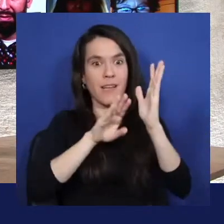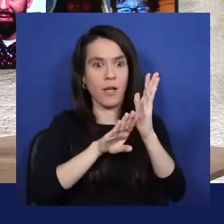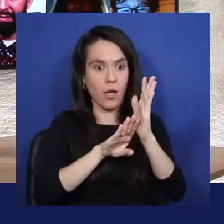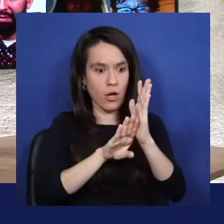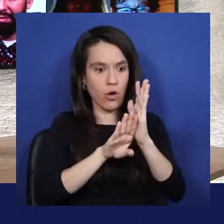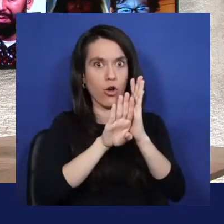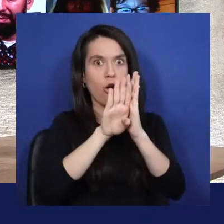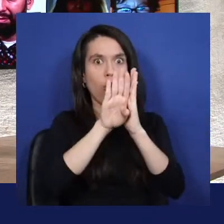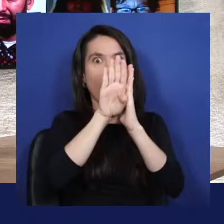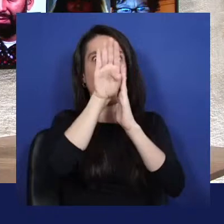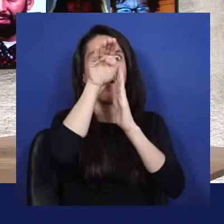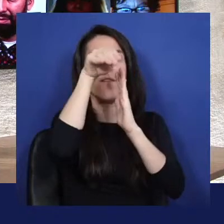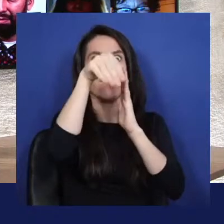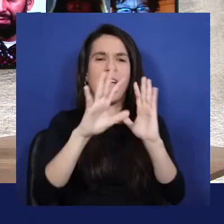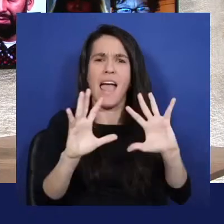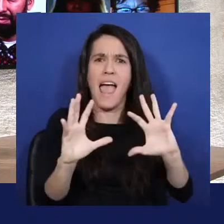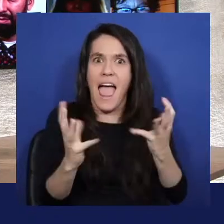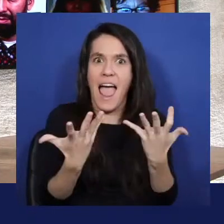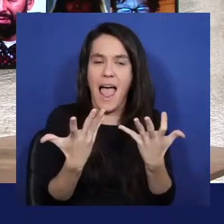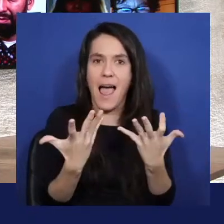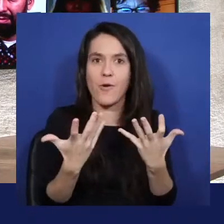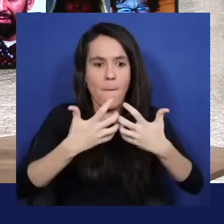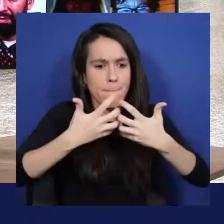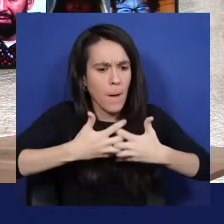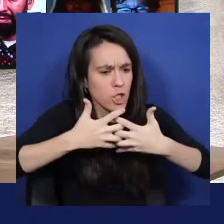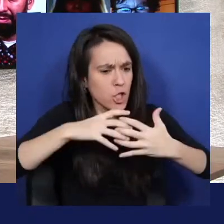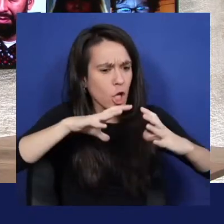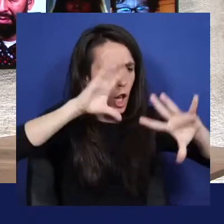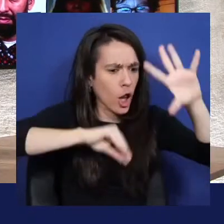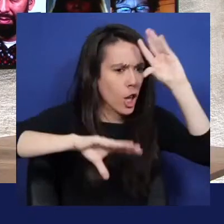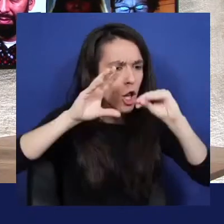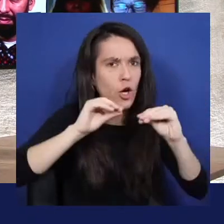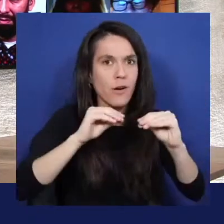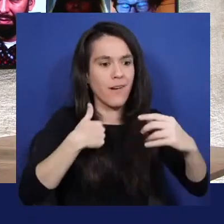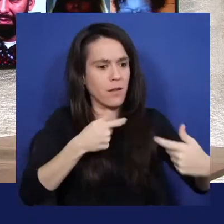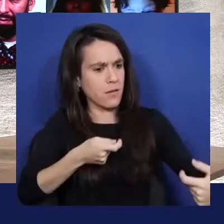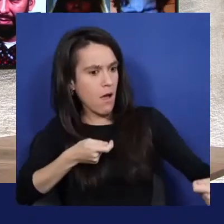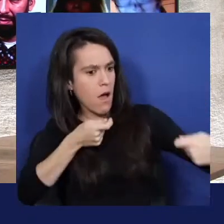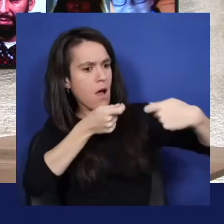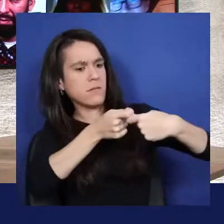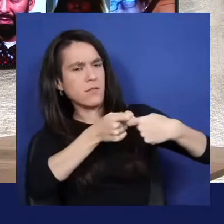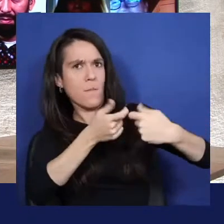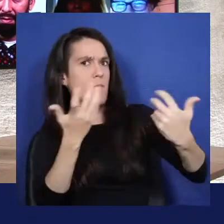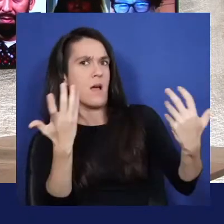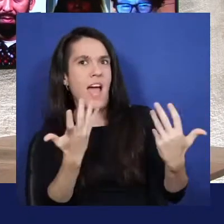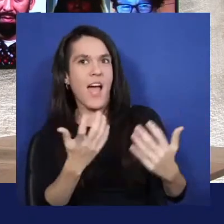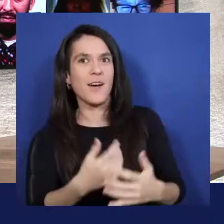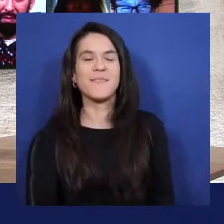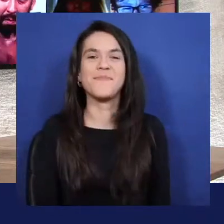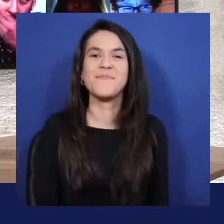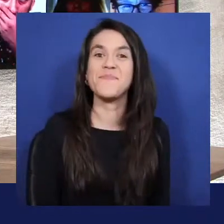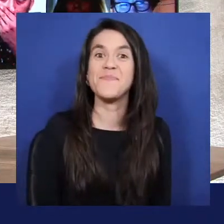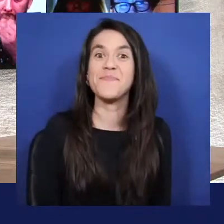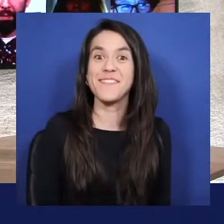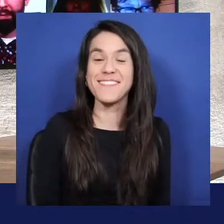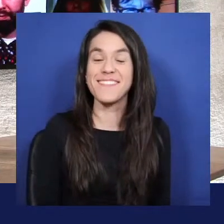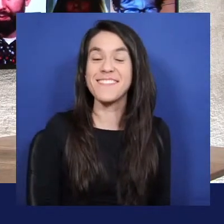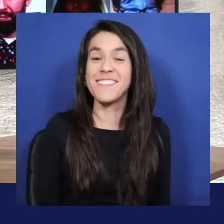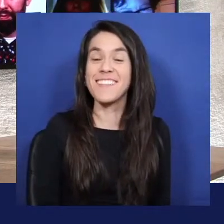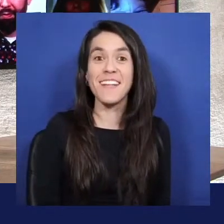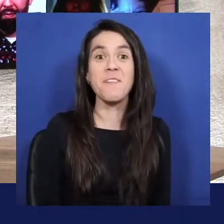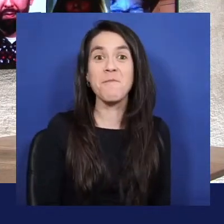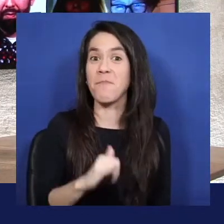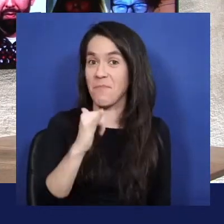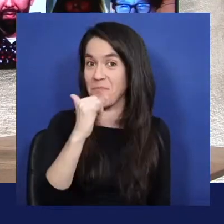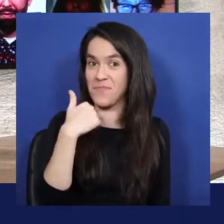Yeah, Marianne is here as well. So maybe this is a good question for you, Marianne. Yeah, I can try. I know you are teaching people in